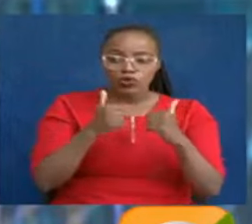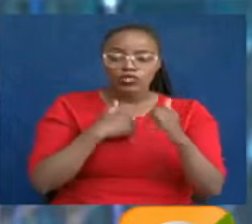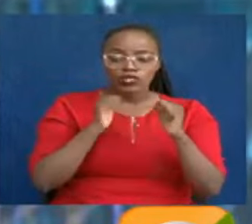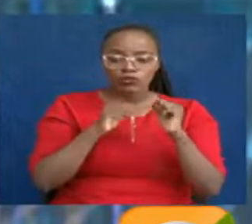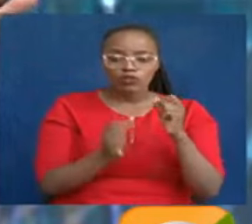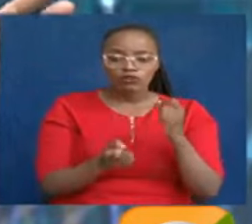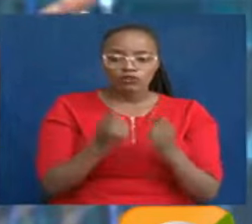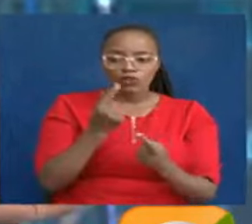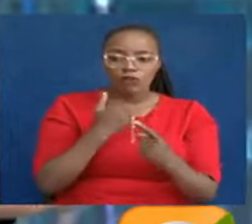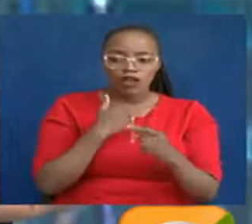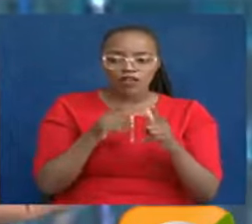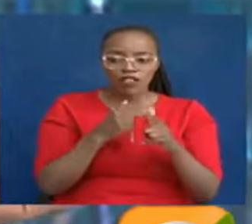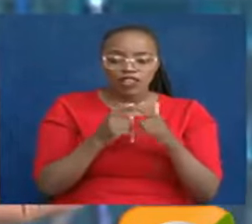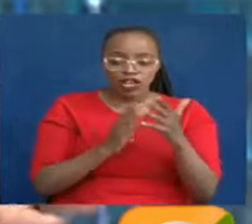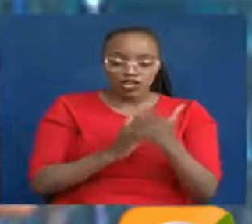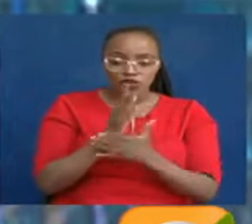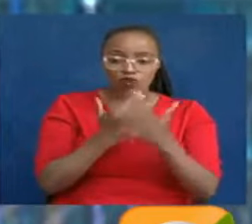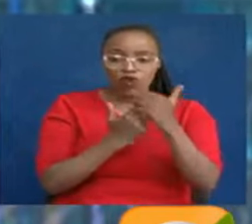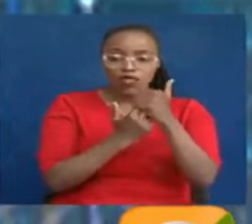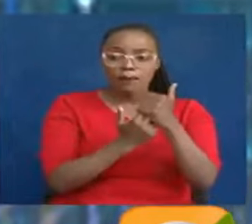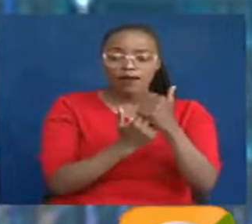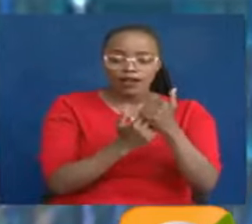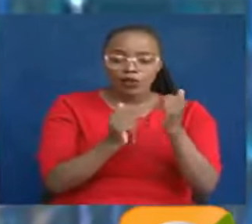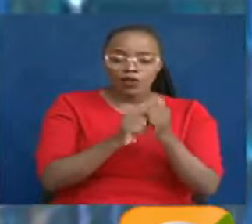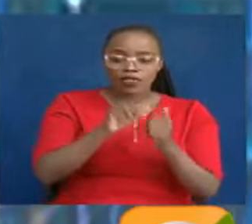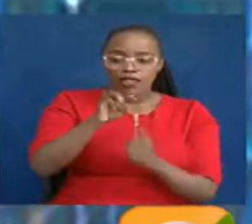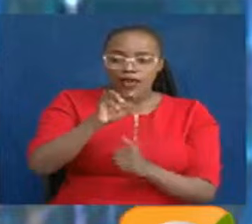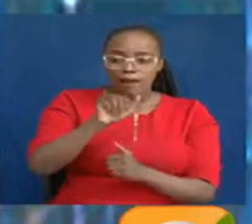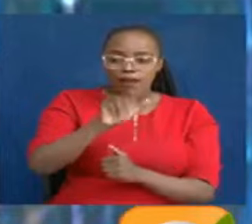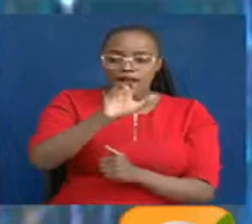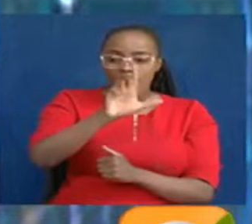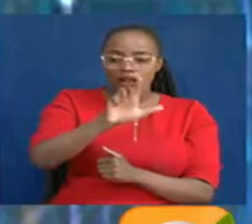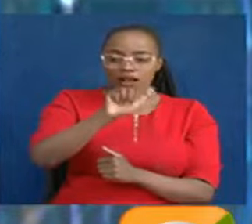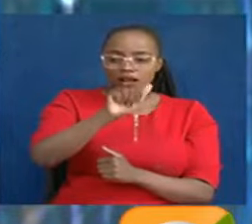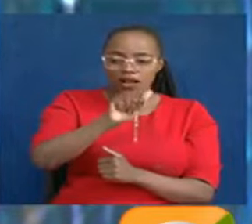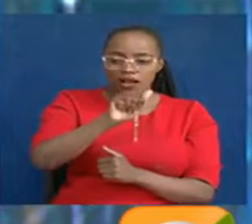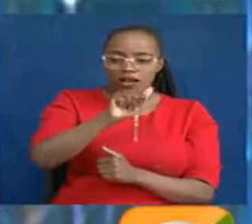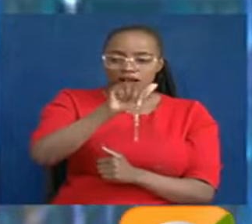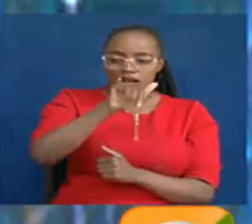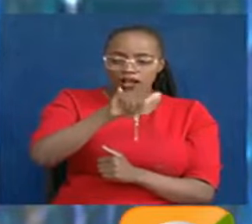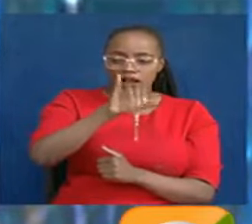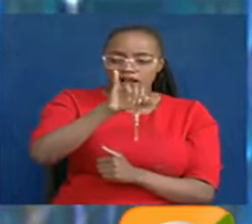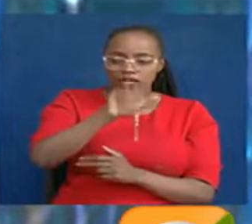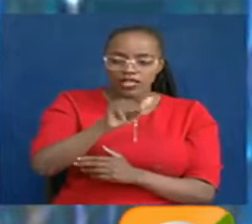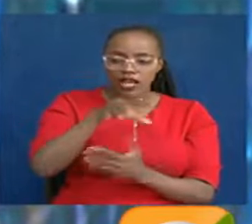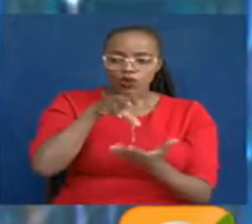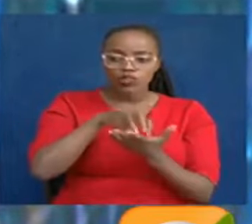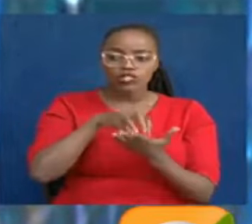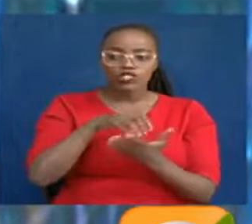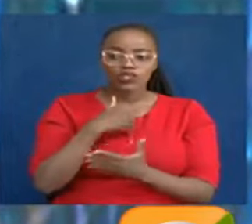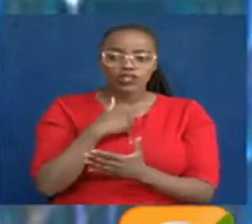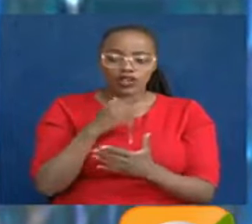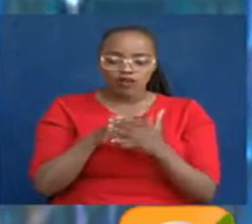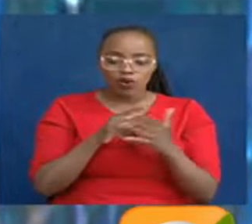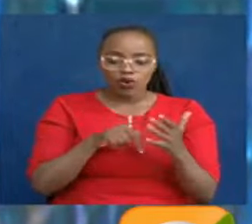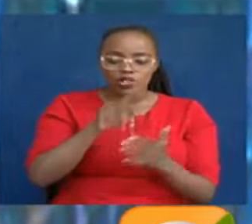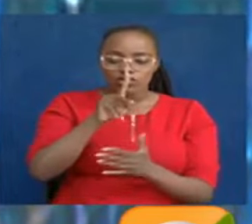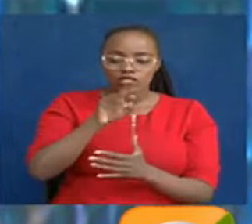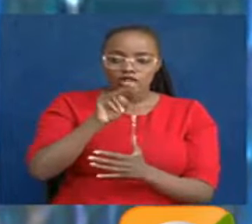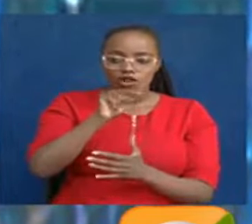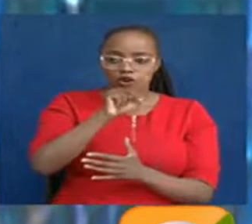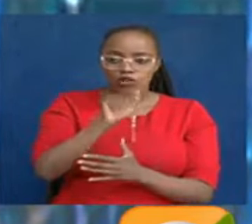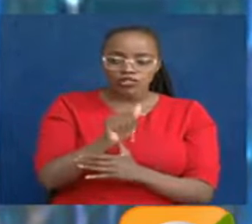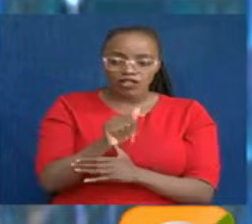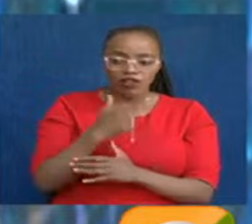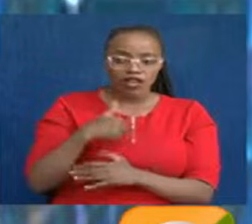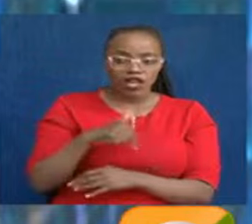up. And through partnership with Malaysia, then we are facing a situation where, as Konza Technopolis, we